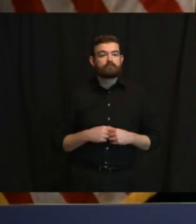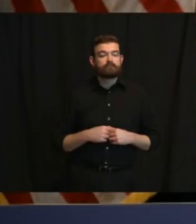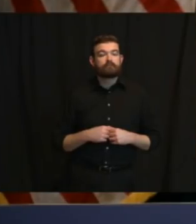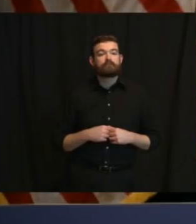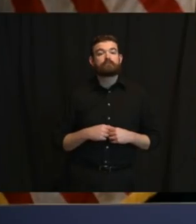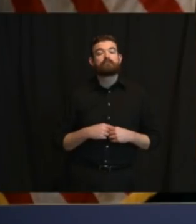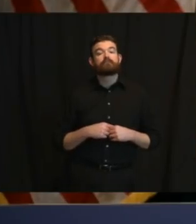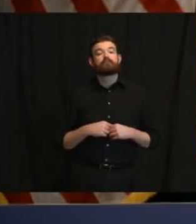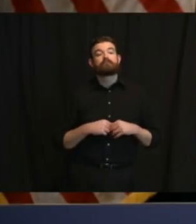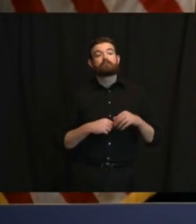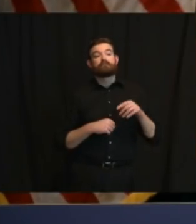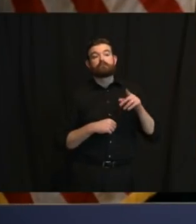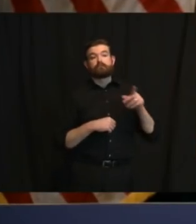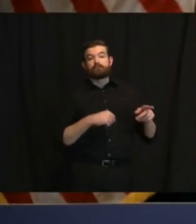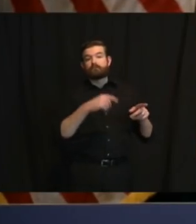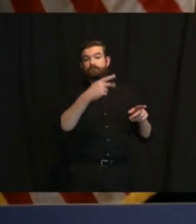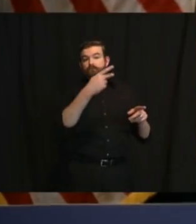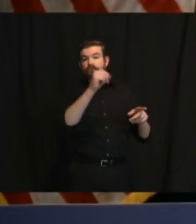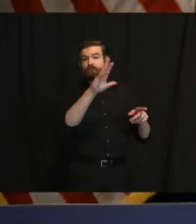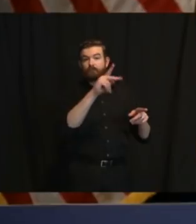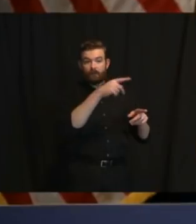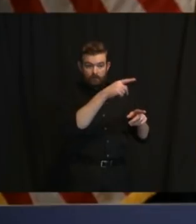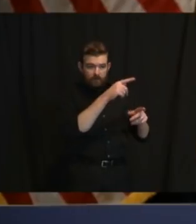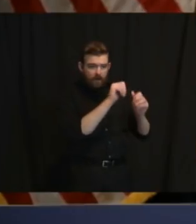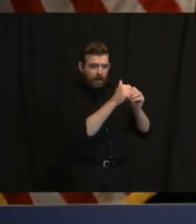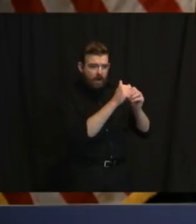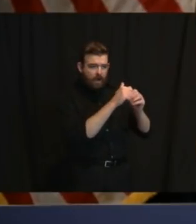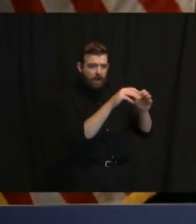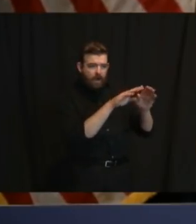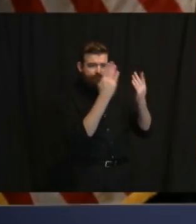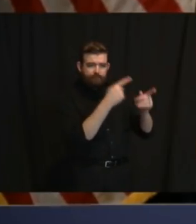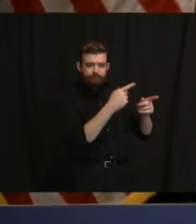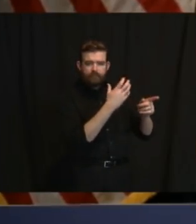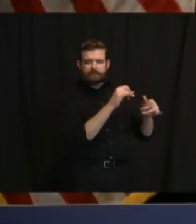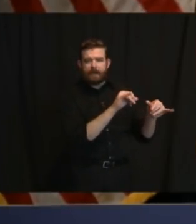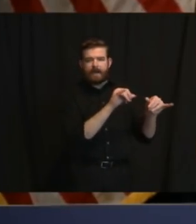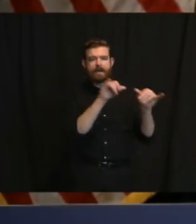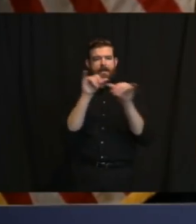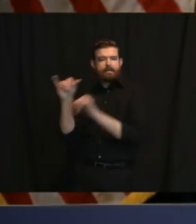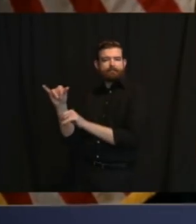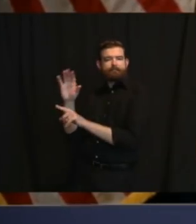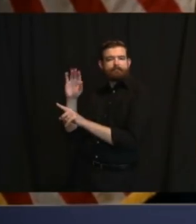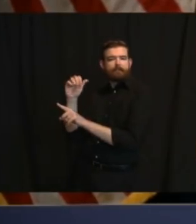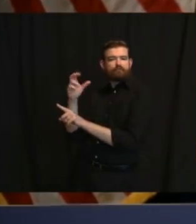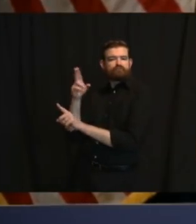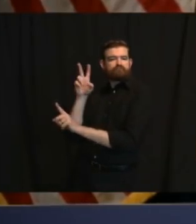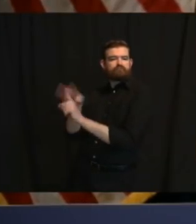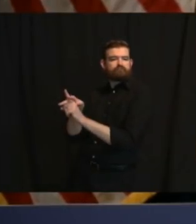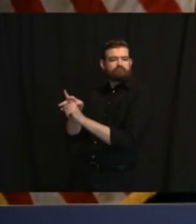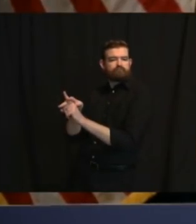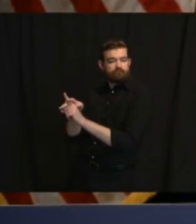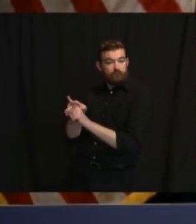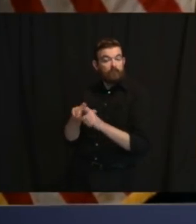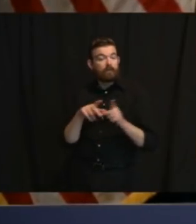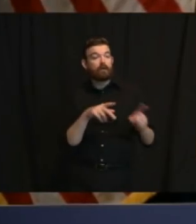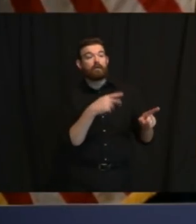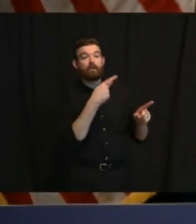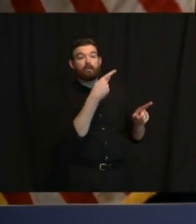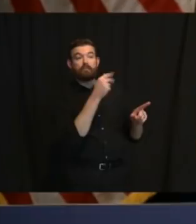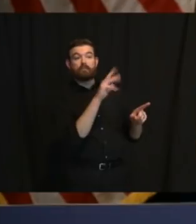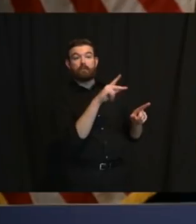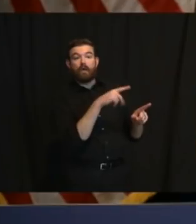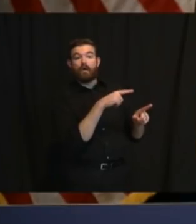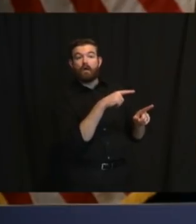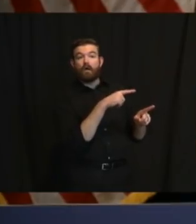So, for instance, and Pat spoke to this, we limited parking at the parks by 50%. And